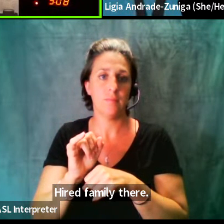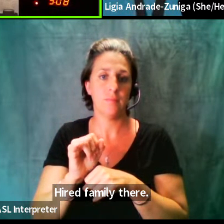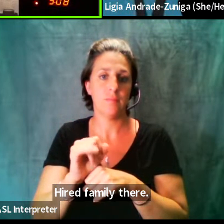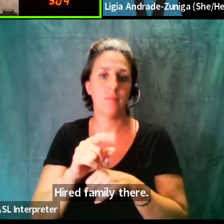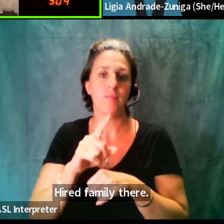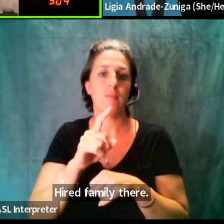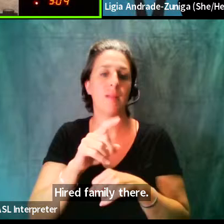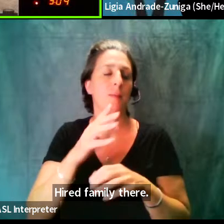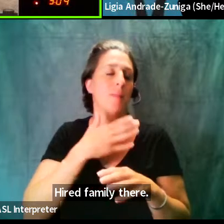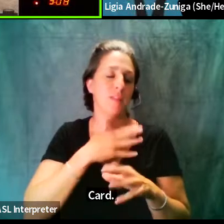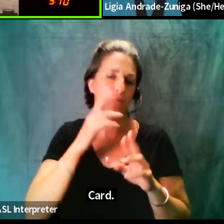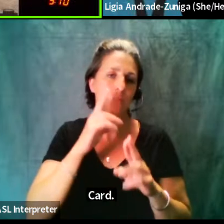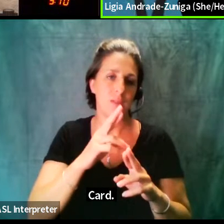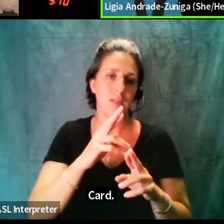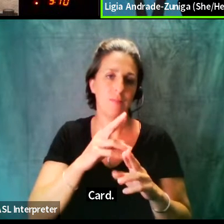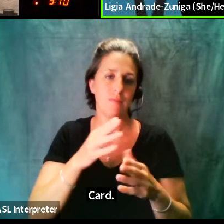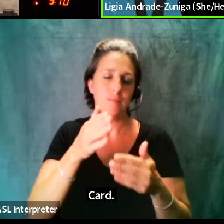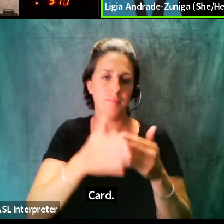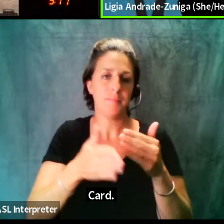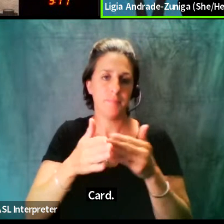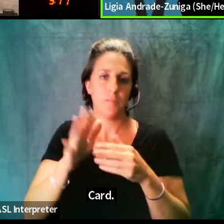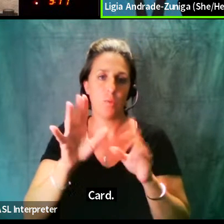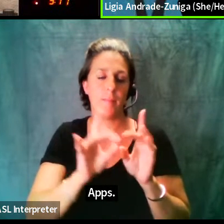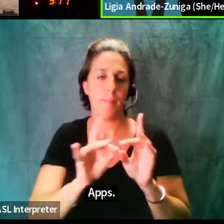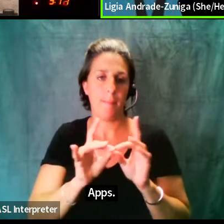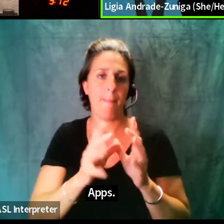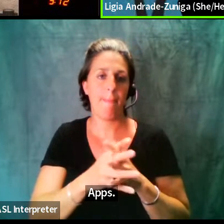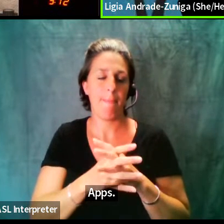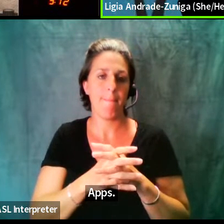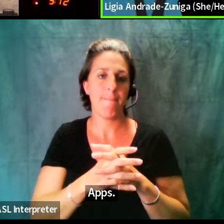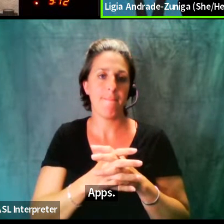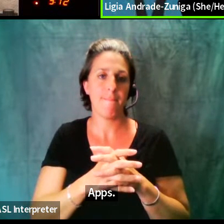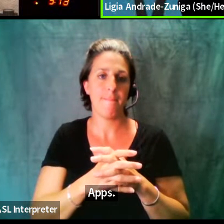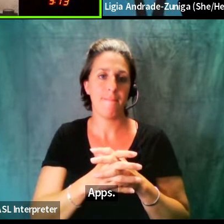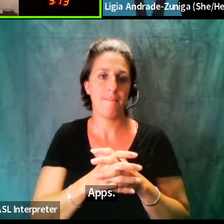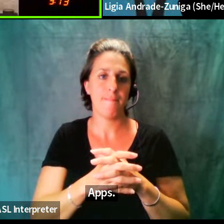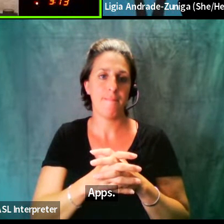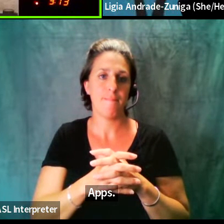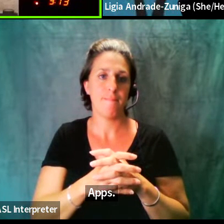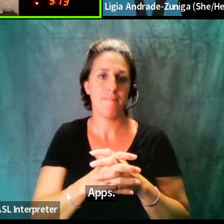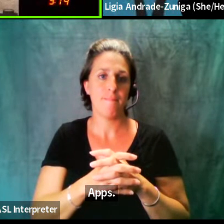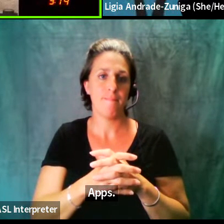Just respectfully, please just wrap up your comment. Okay.